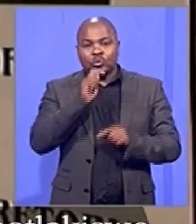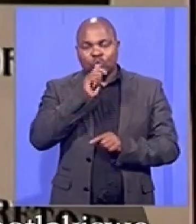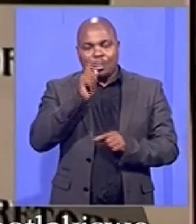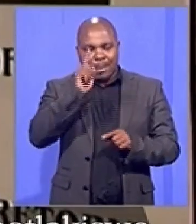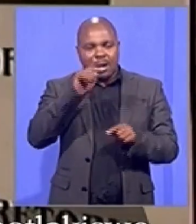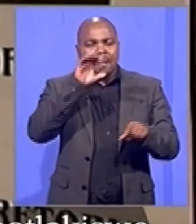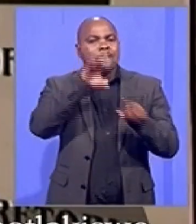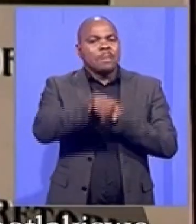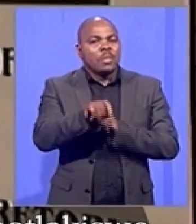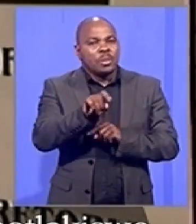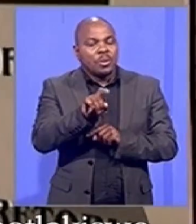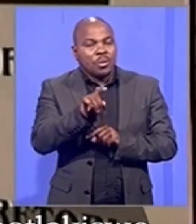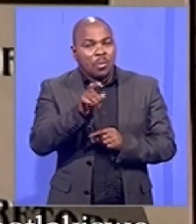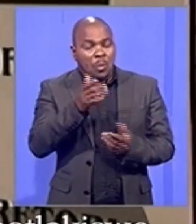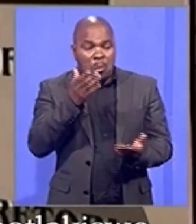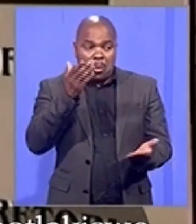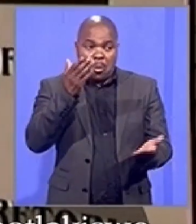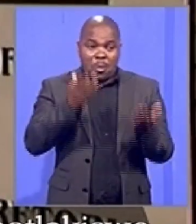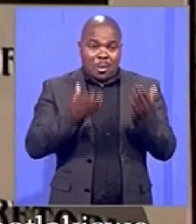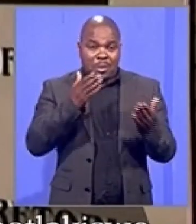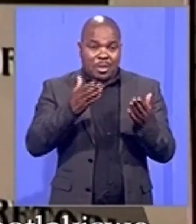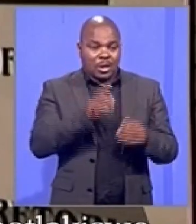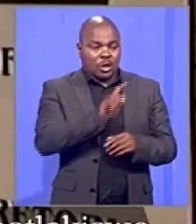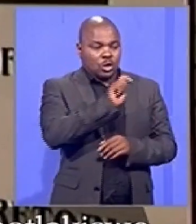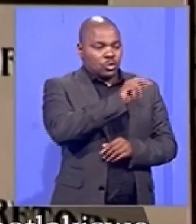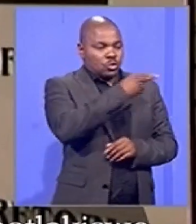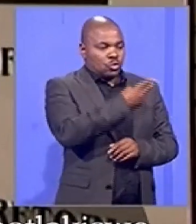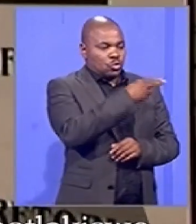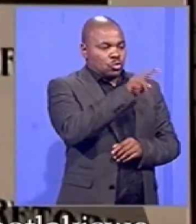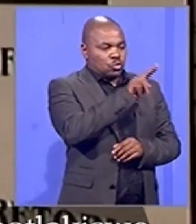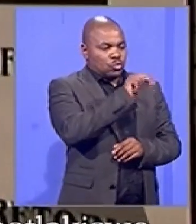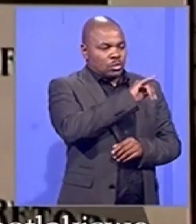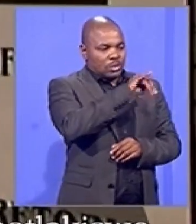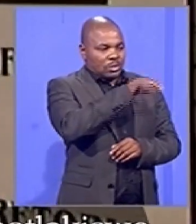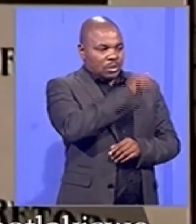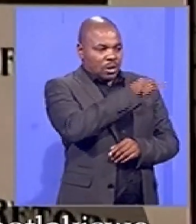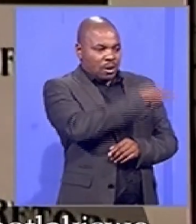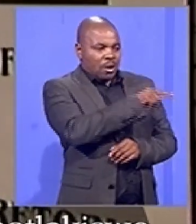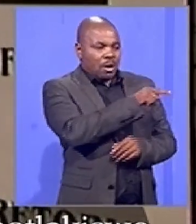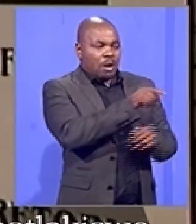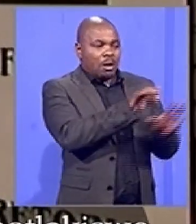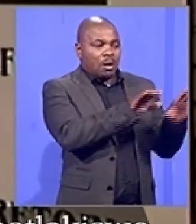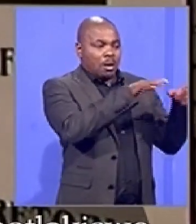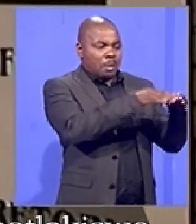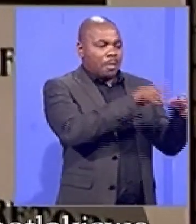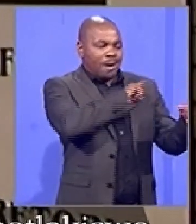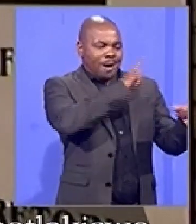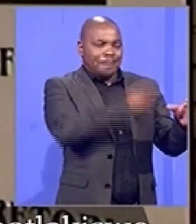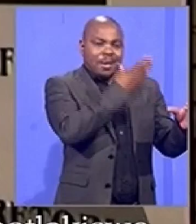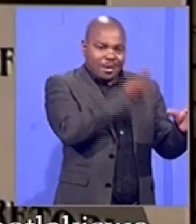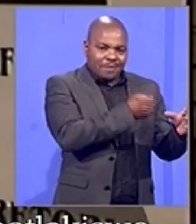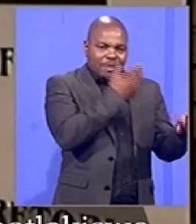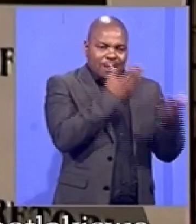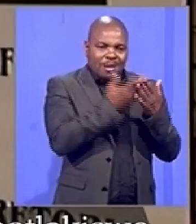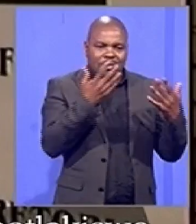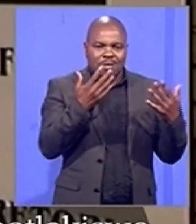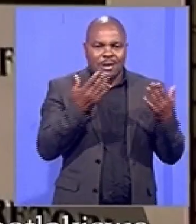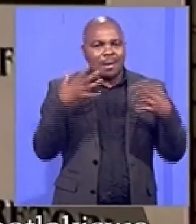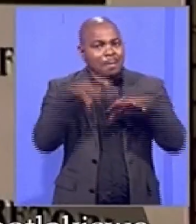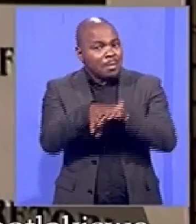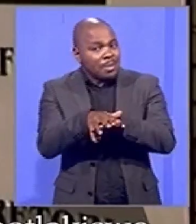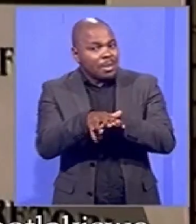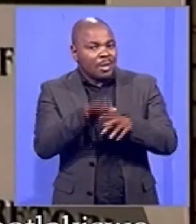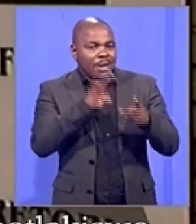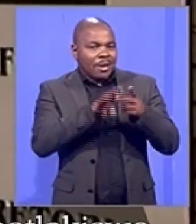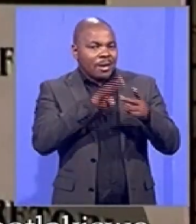determine whether Tuja Holdings had the capacity to deliver and also to look at the